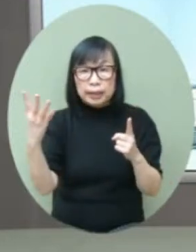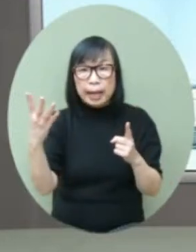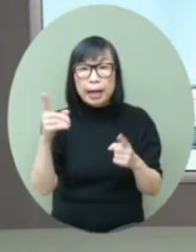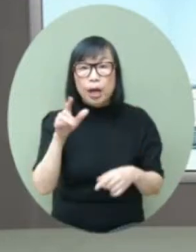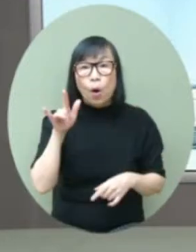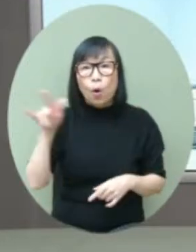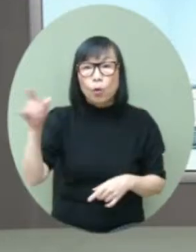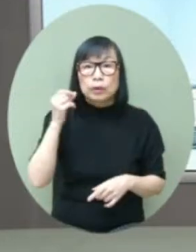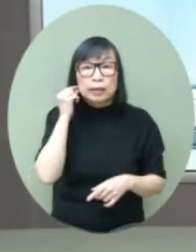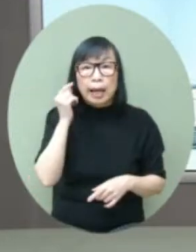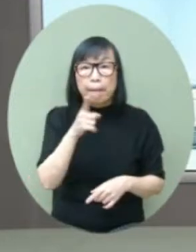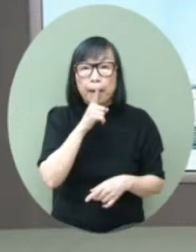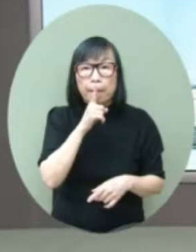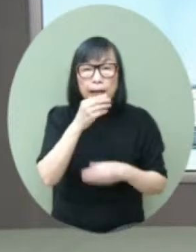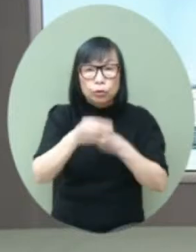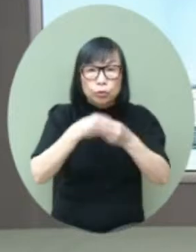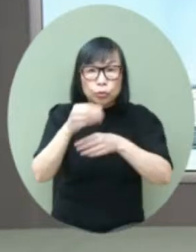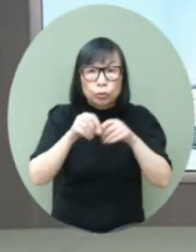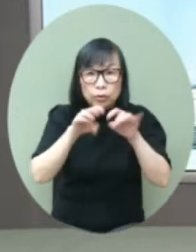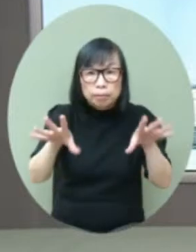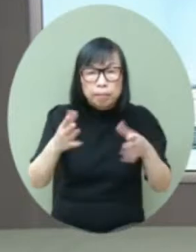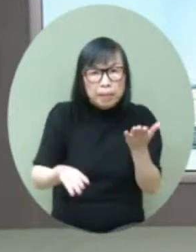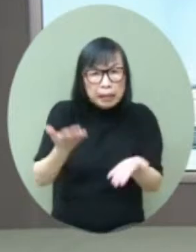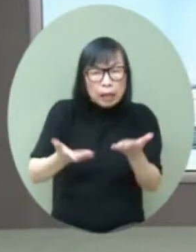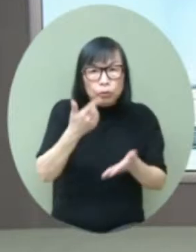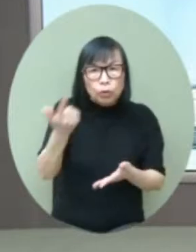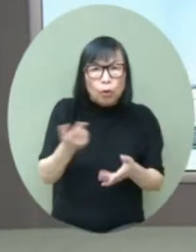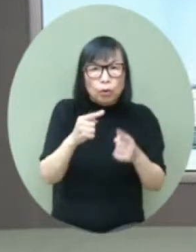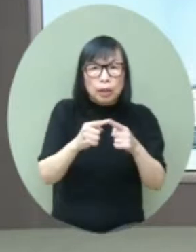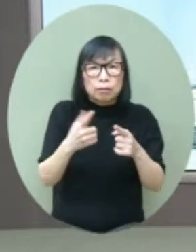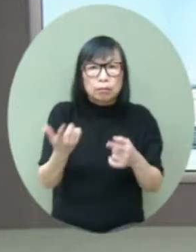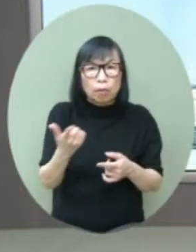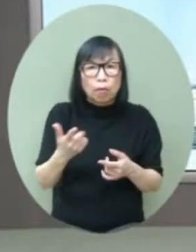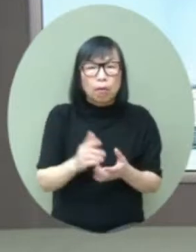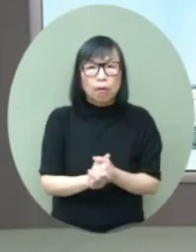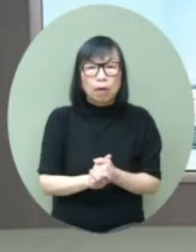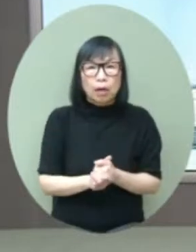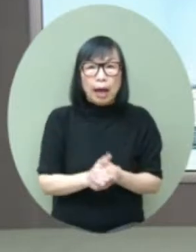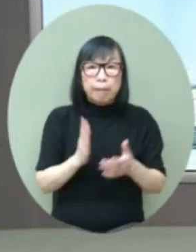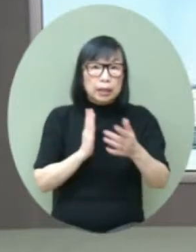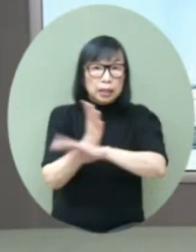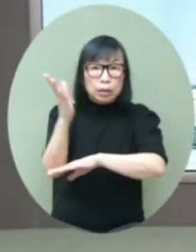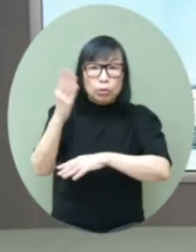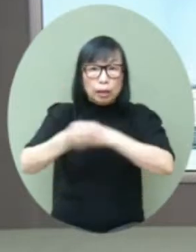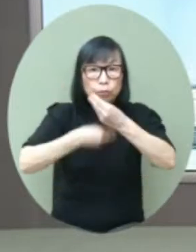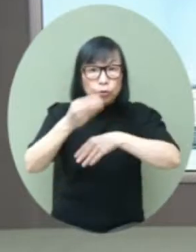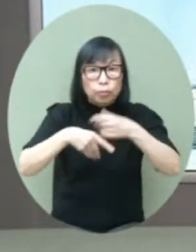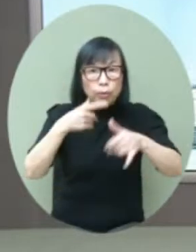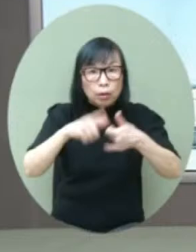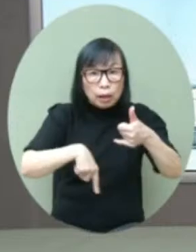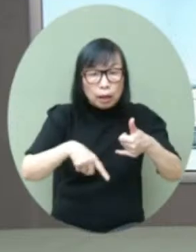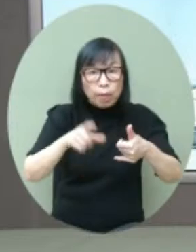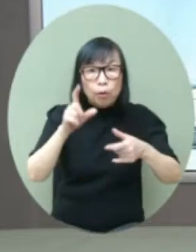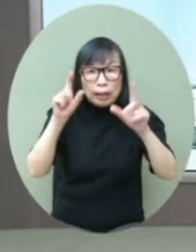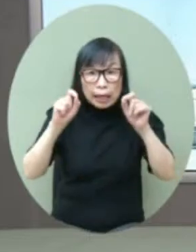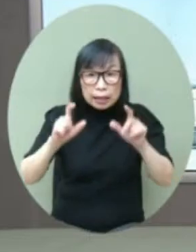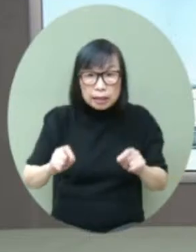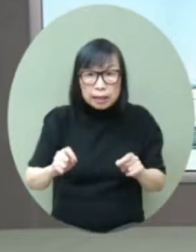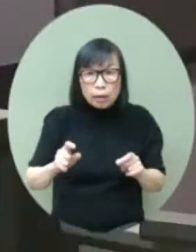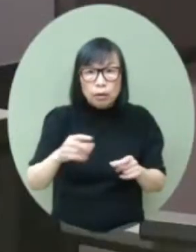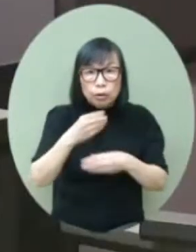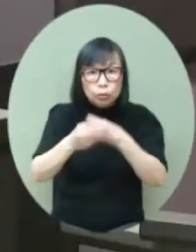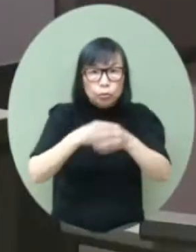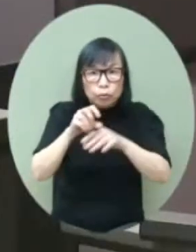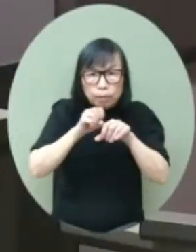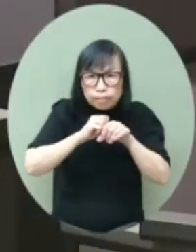12754, the mother of the air stewardess. She had infected more people. Would you say she is a super